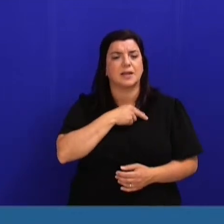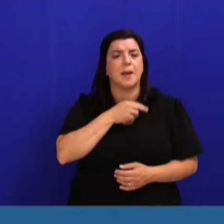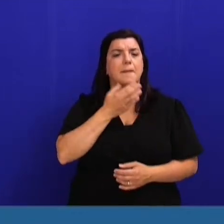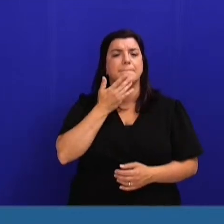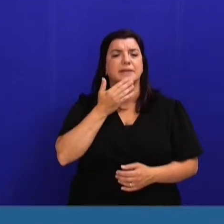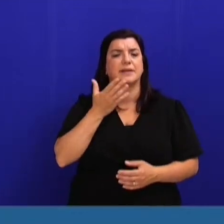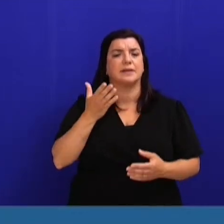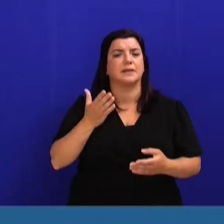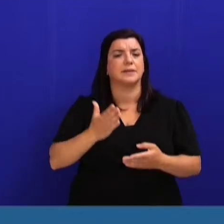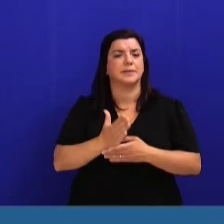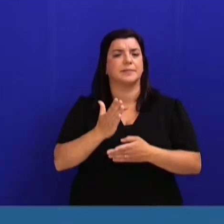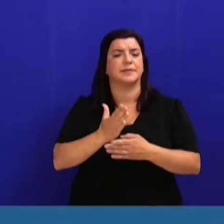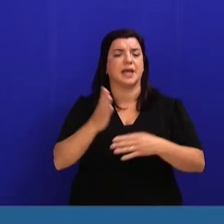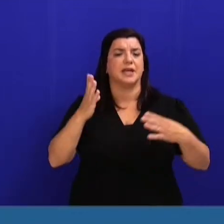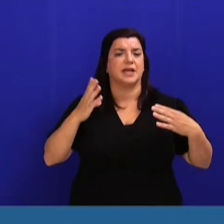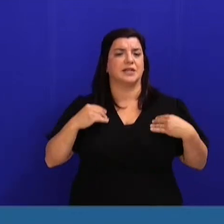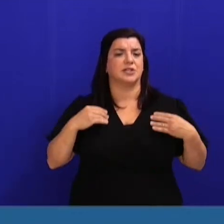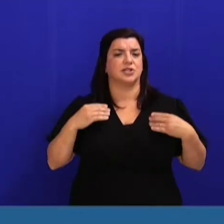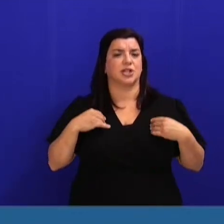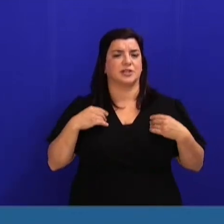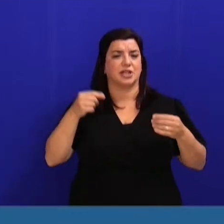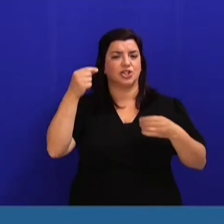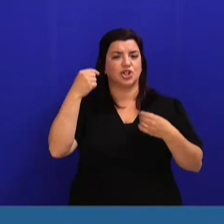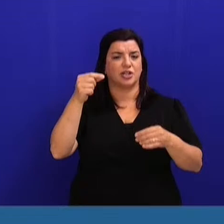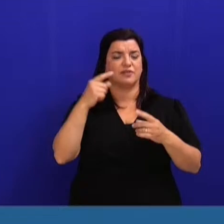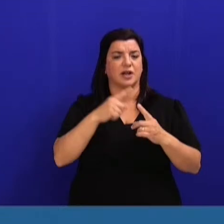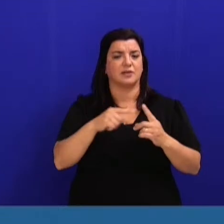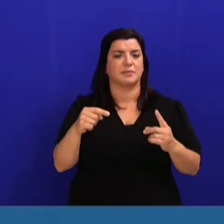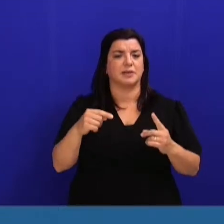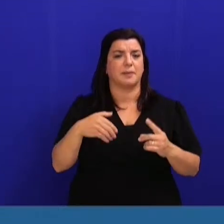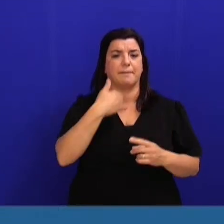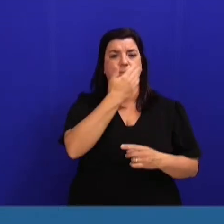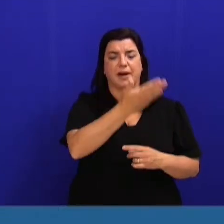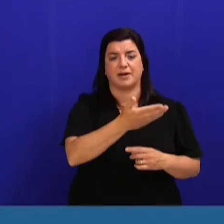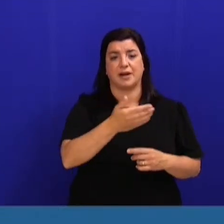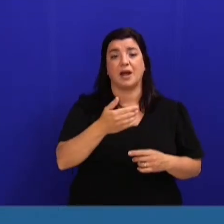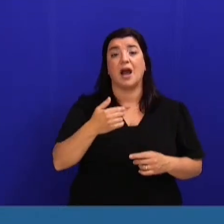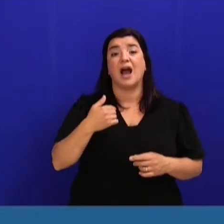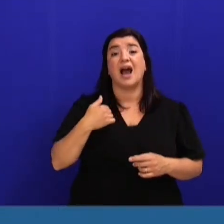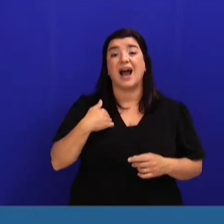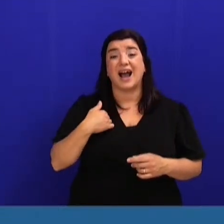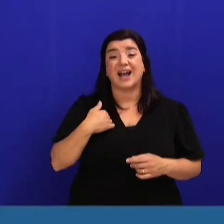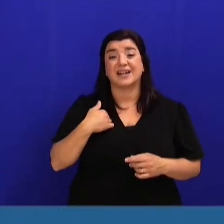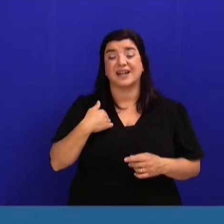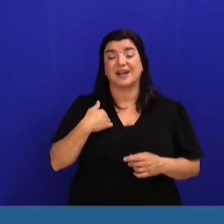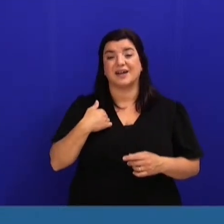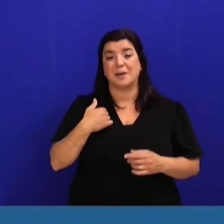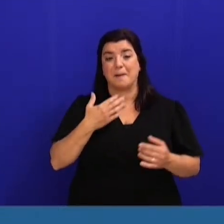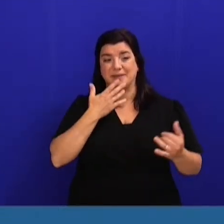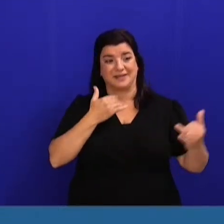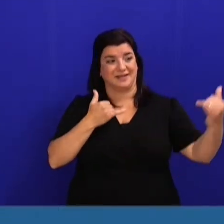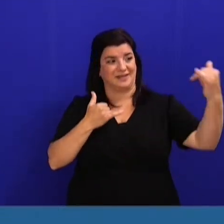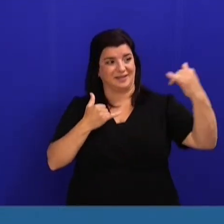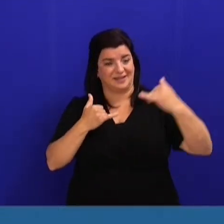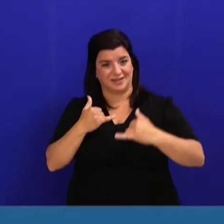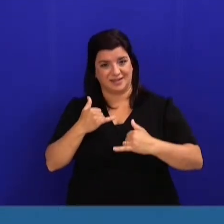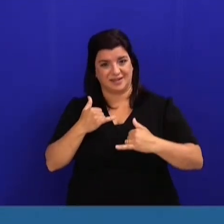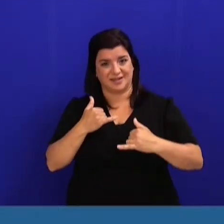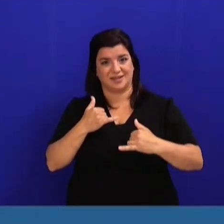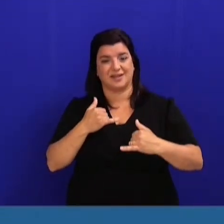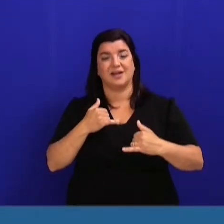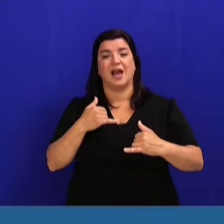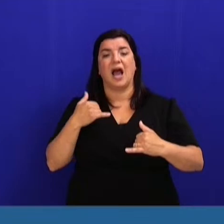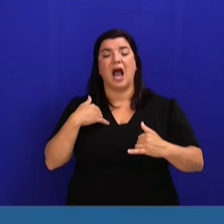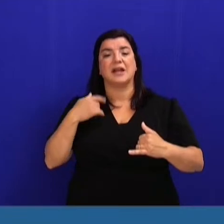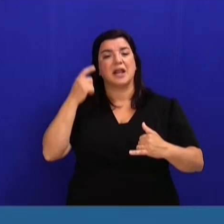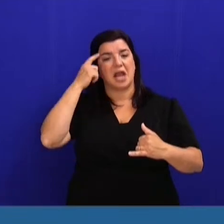now that tourists that come to Malta must present a PCR test because it's only the Maltese certificate that's recognized. Other countries are